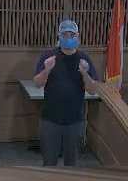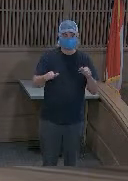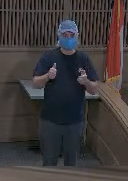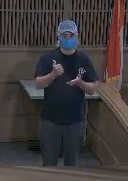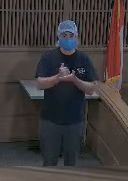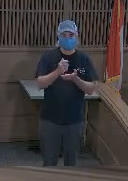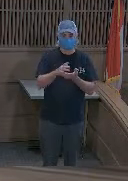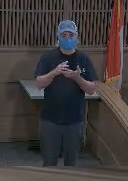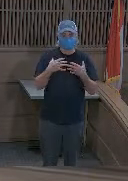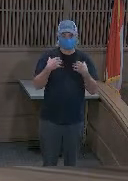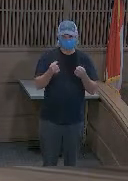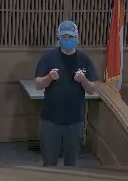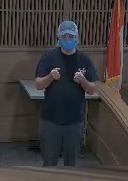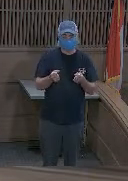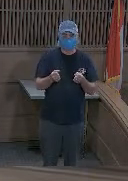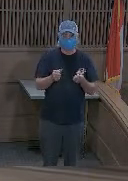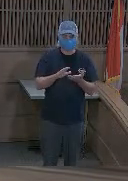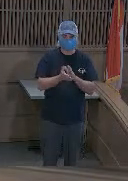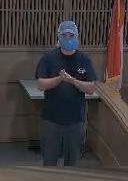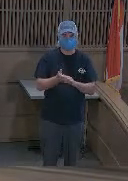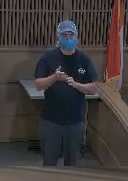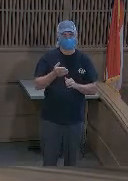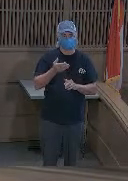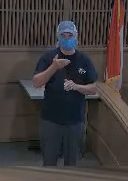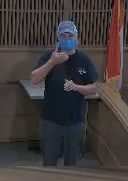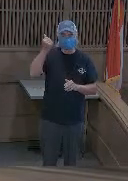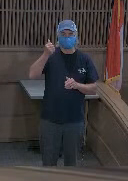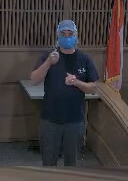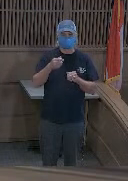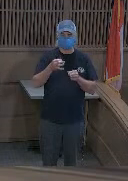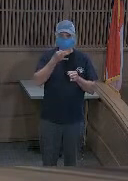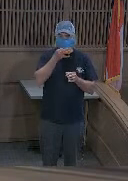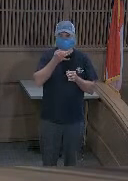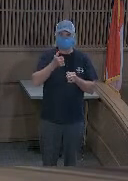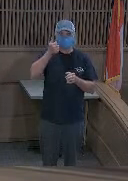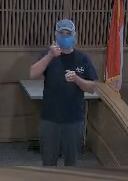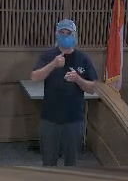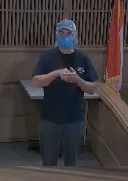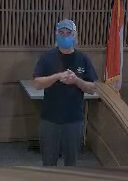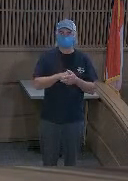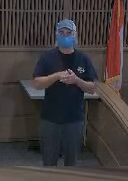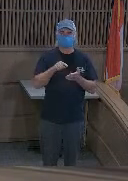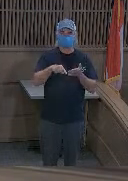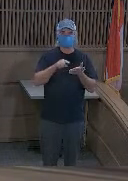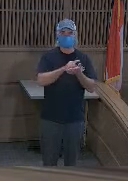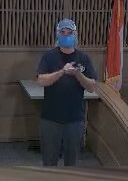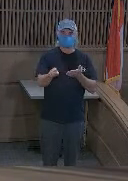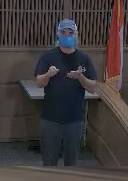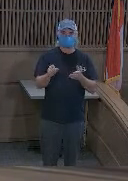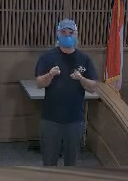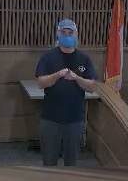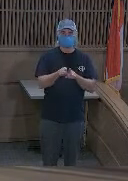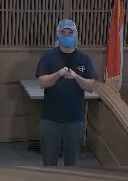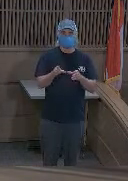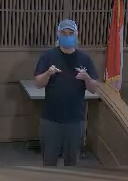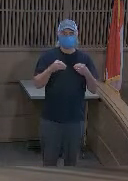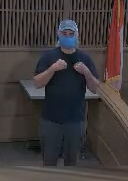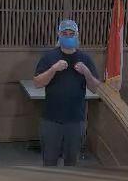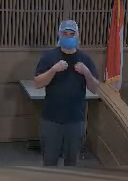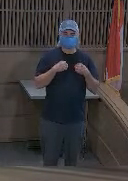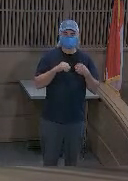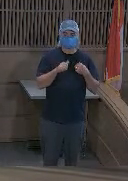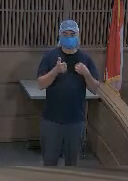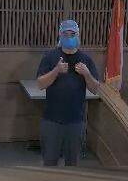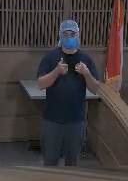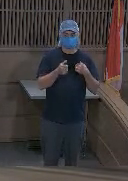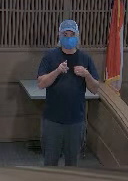I want you to encourage you to take advantage of the monoclonal antibody infusion. This week, we also received 10 National Guard